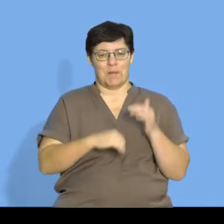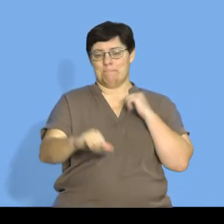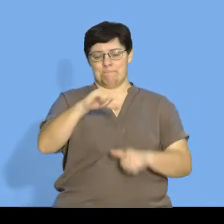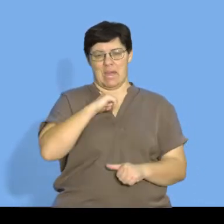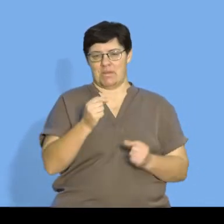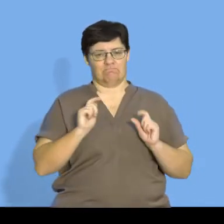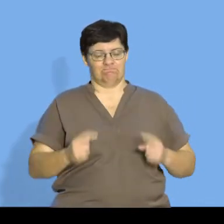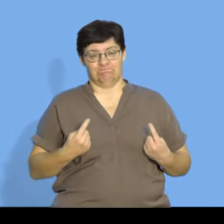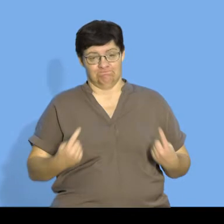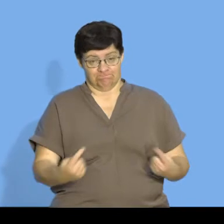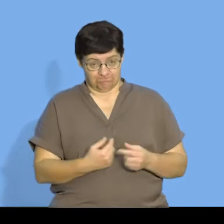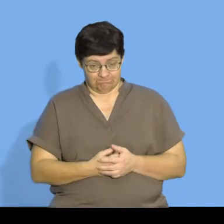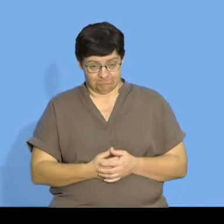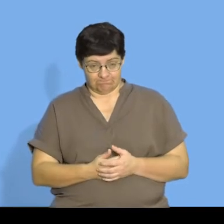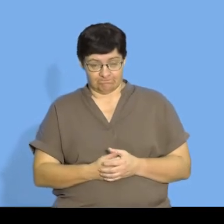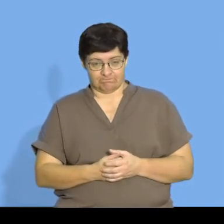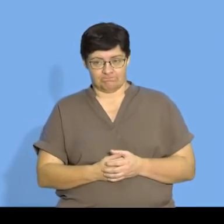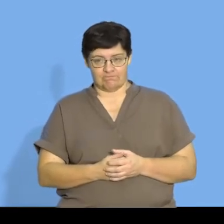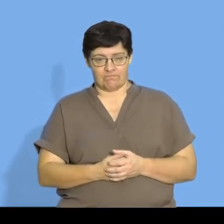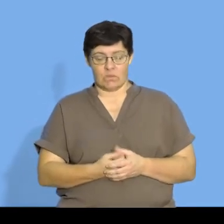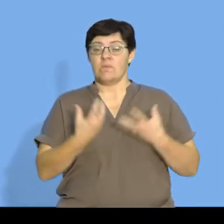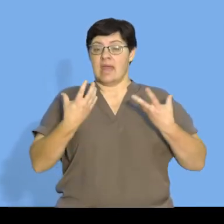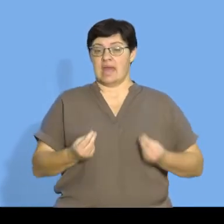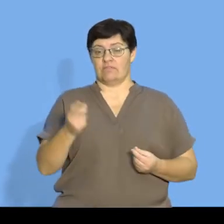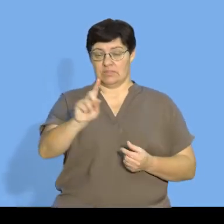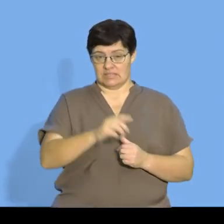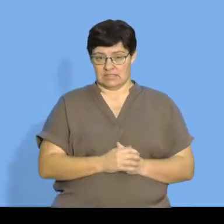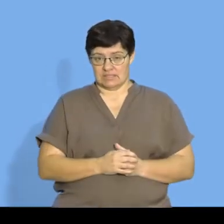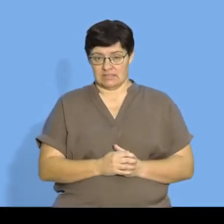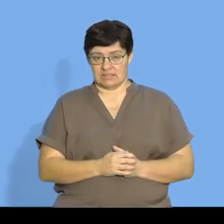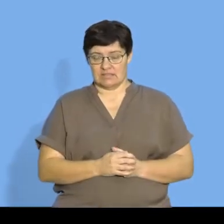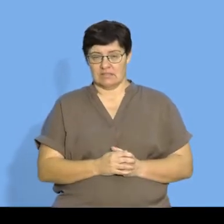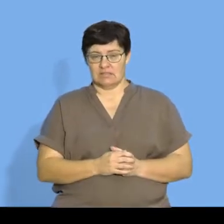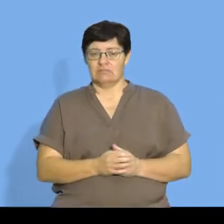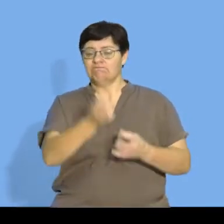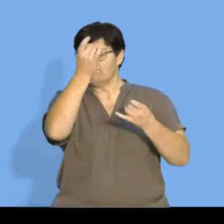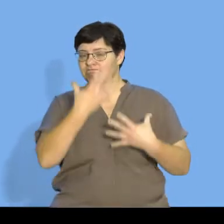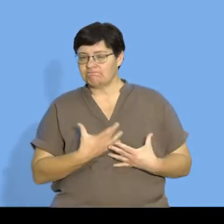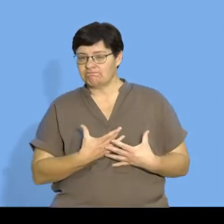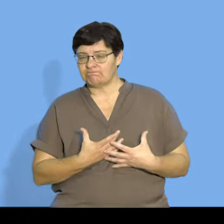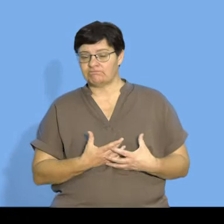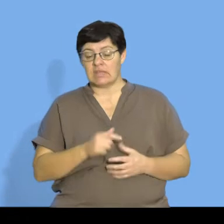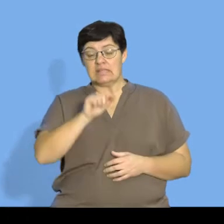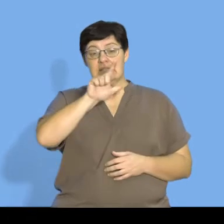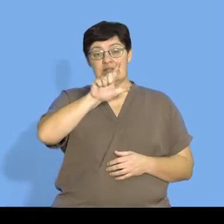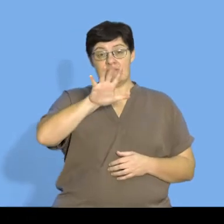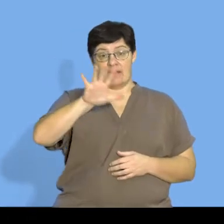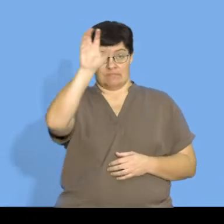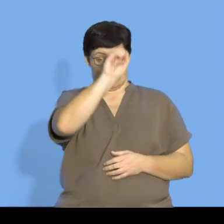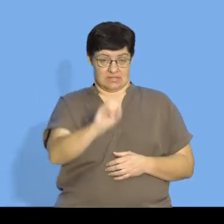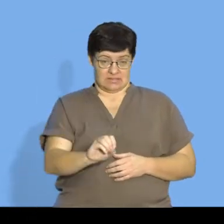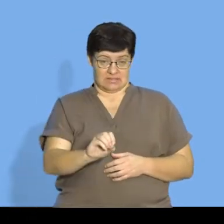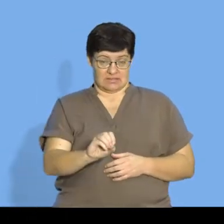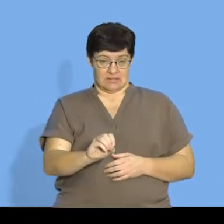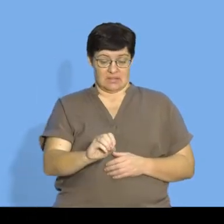irrecoverable debt. Okay, now this is what we have. We are also told that 75%